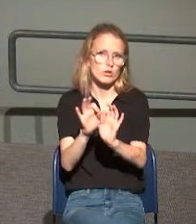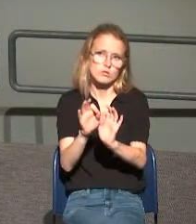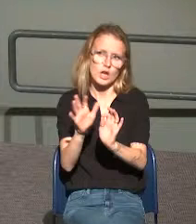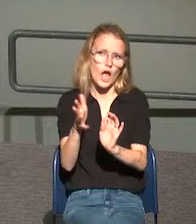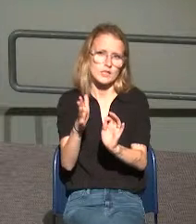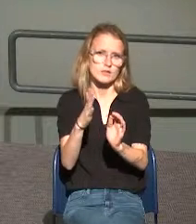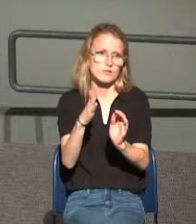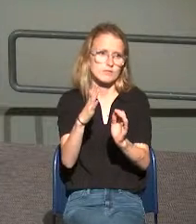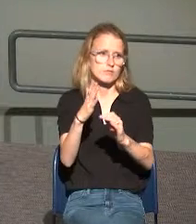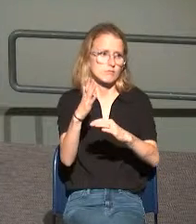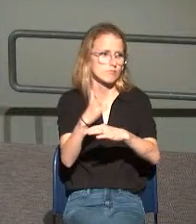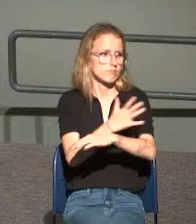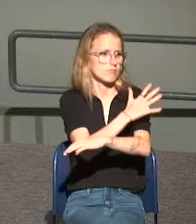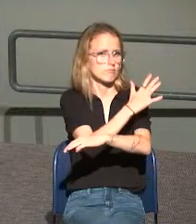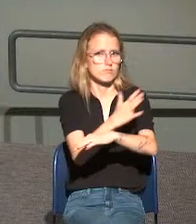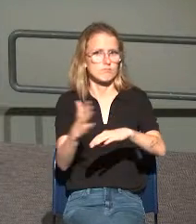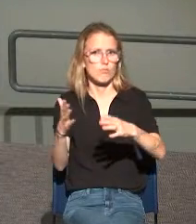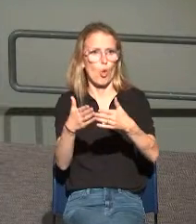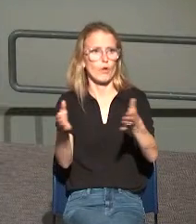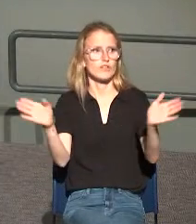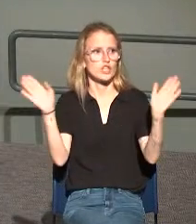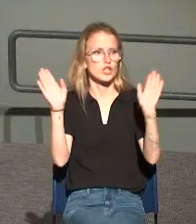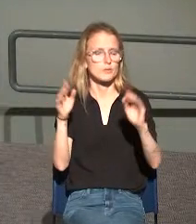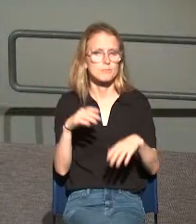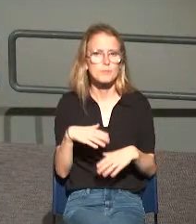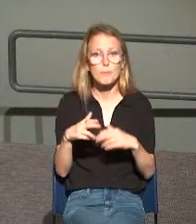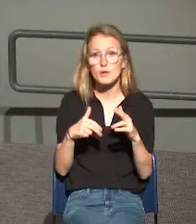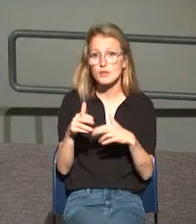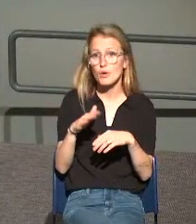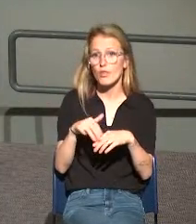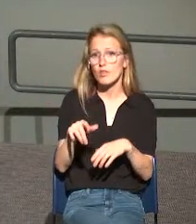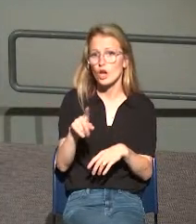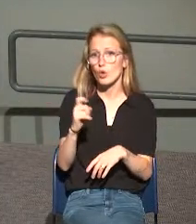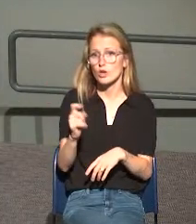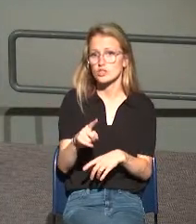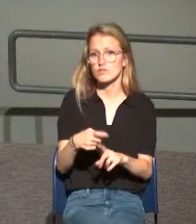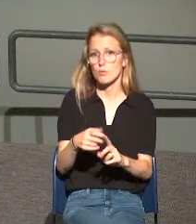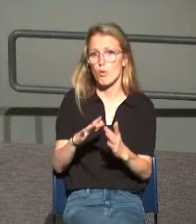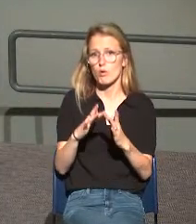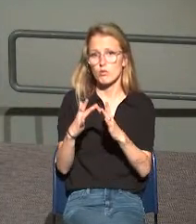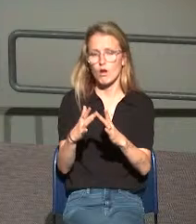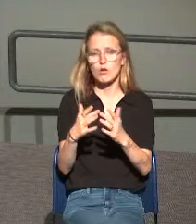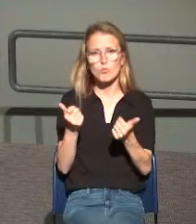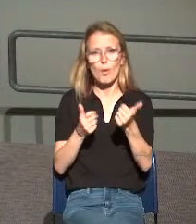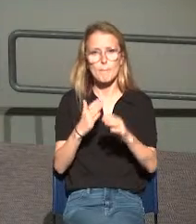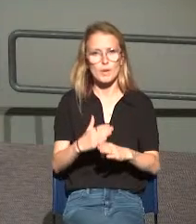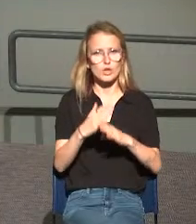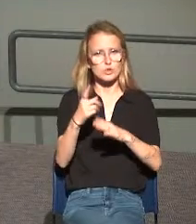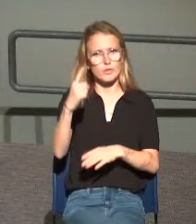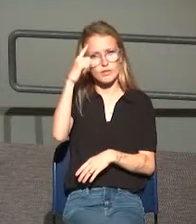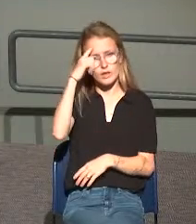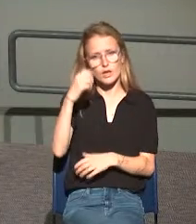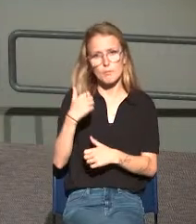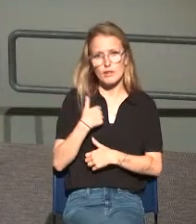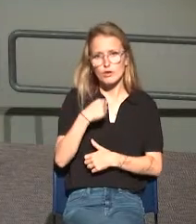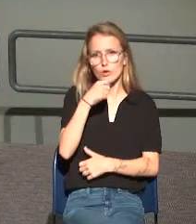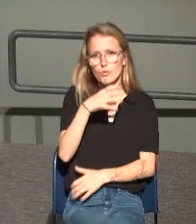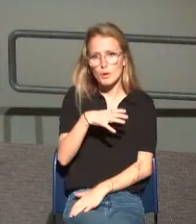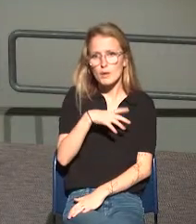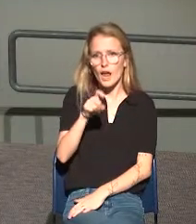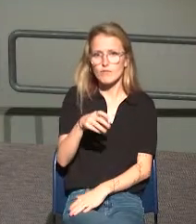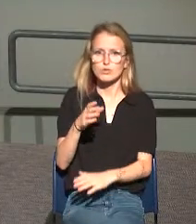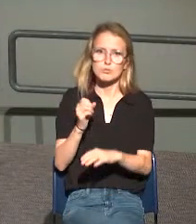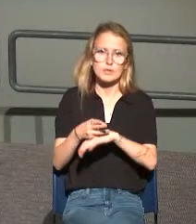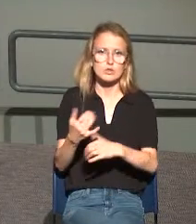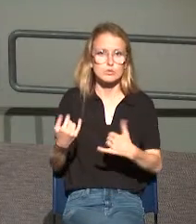board. Kind of building on some of that, there's a question from online that says, what barriers do you think military women aviators have to overcome